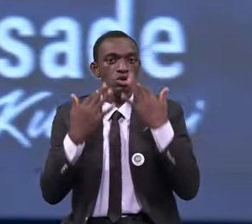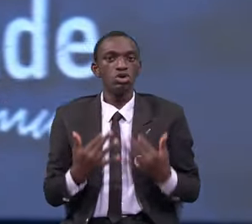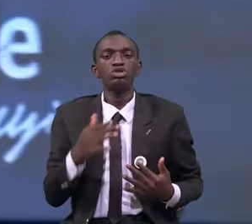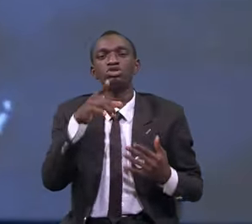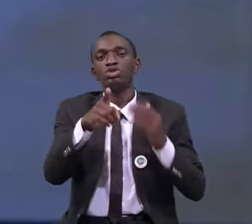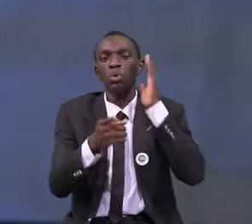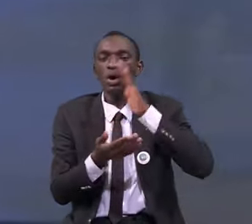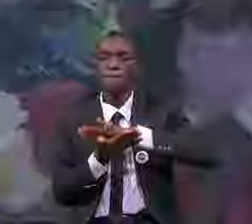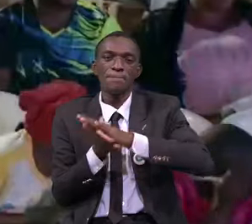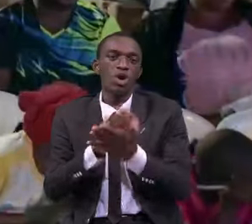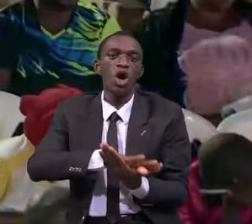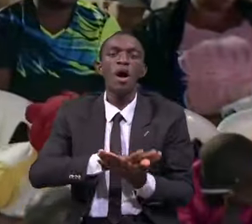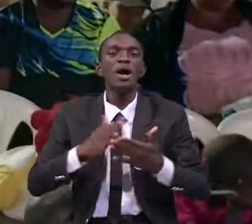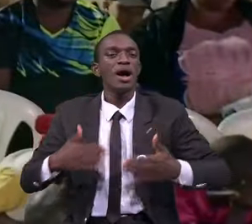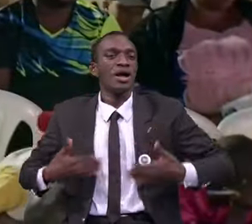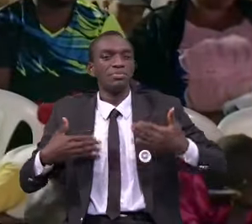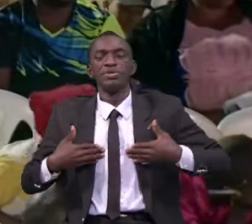and joy.